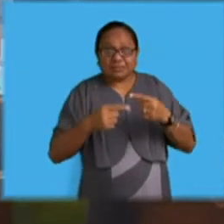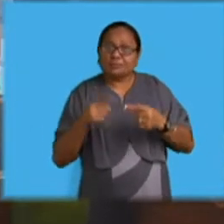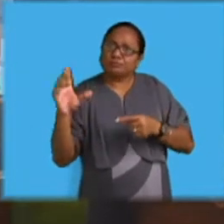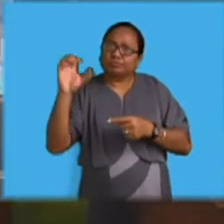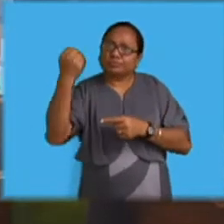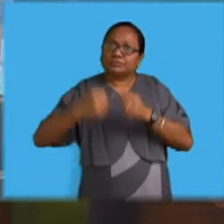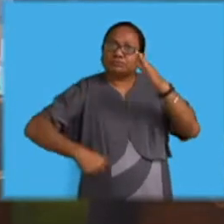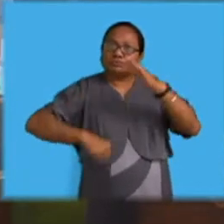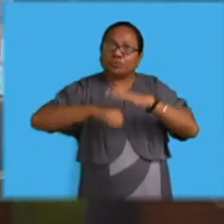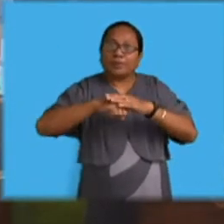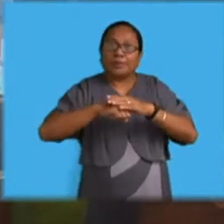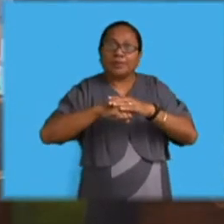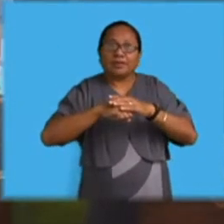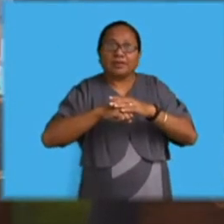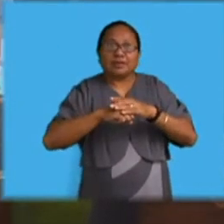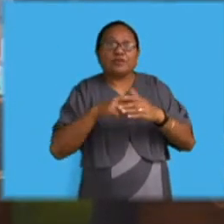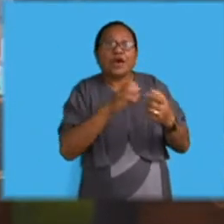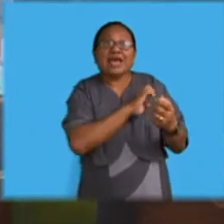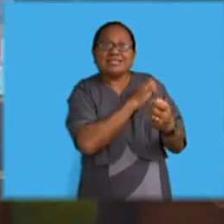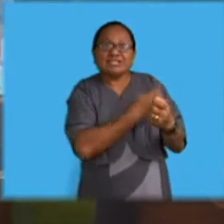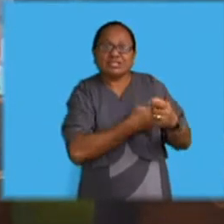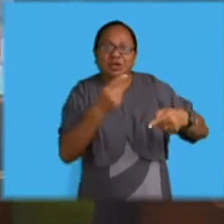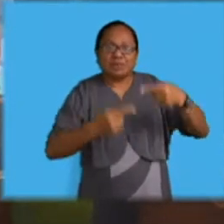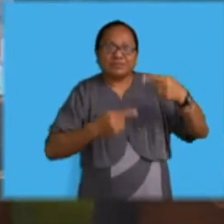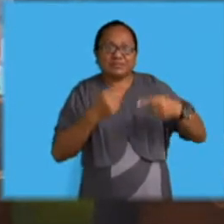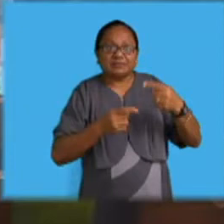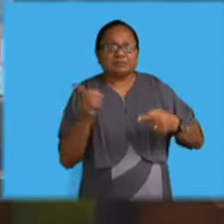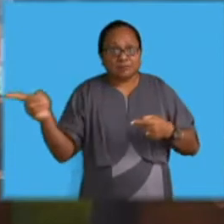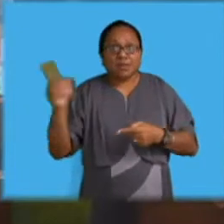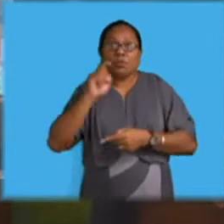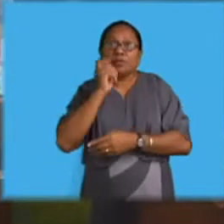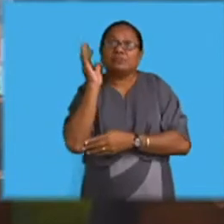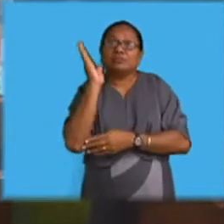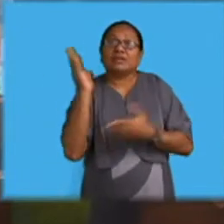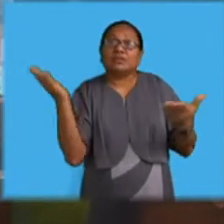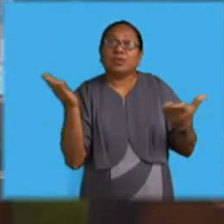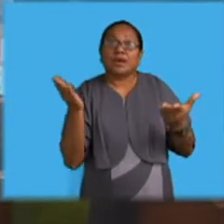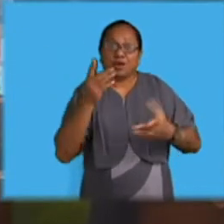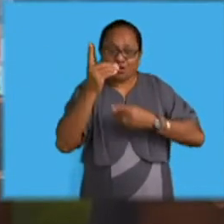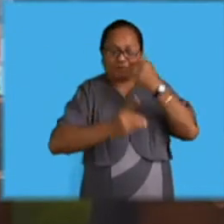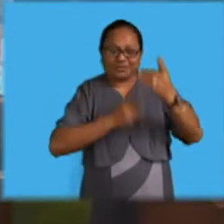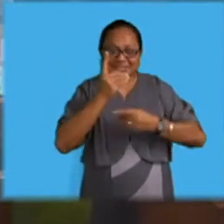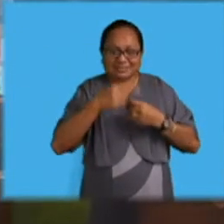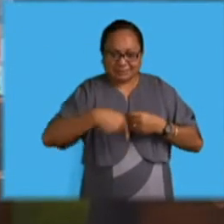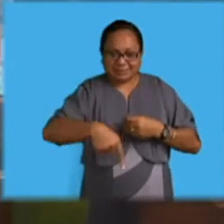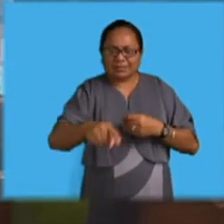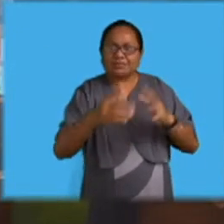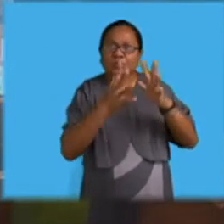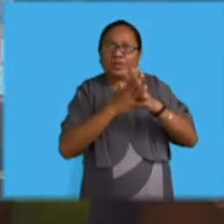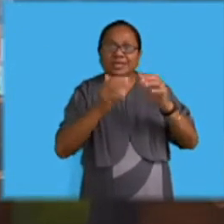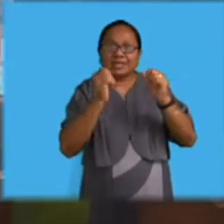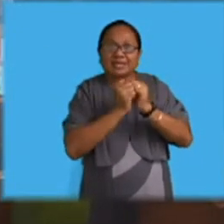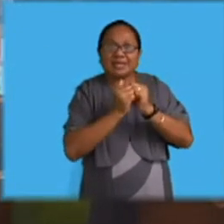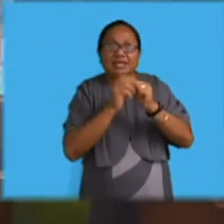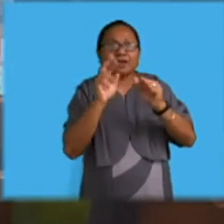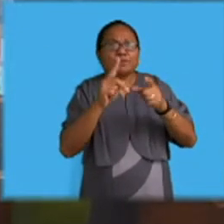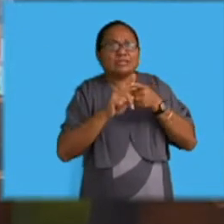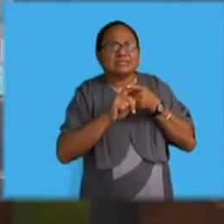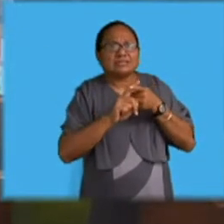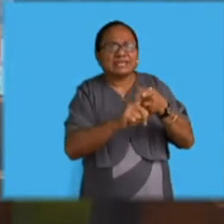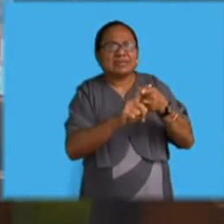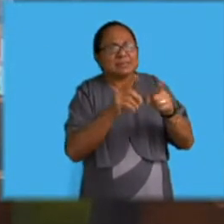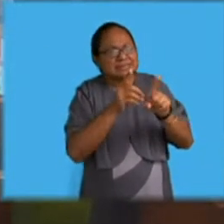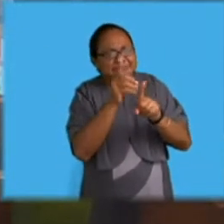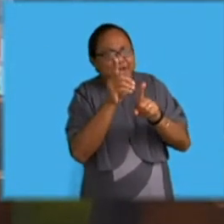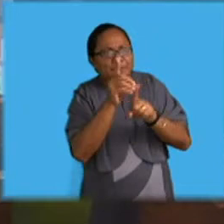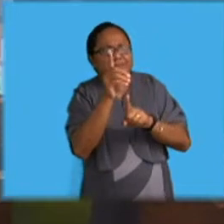in the online energy competition, will be presenting at the conference this weekend, the Sustainable Development Conference.